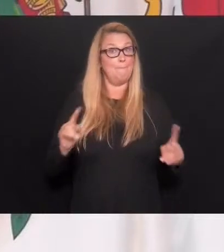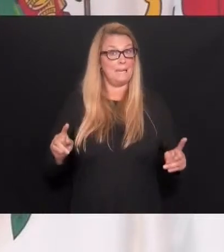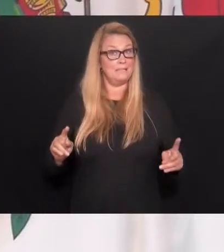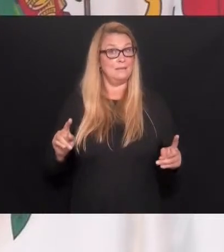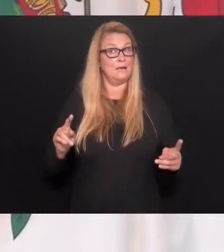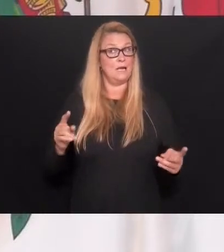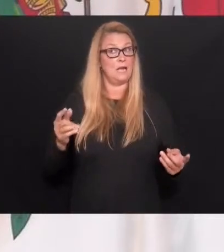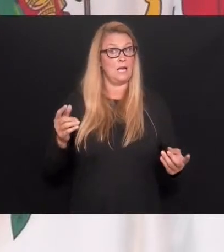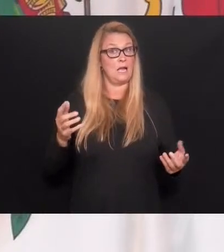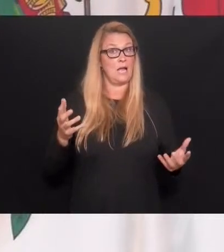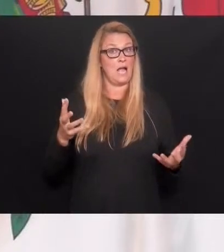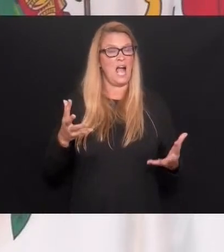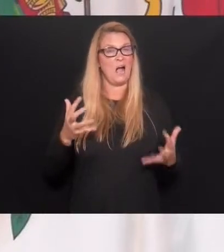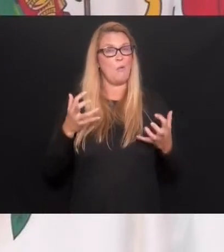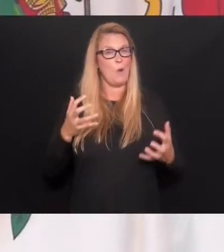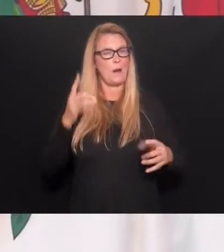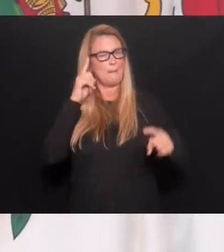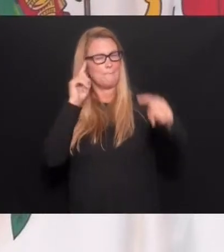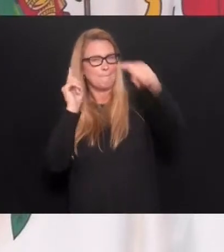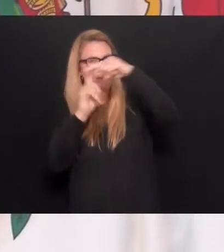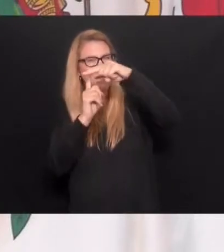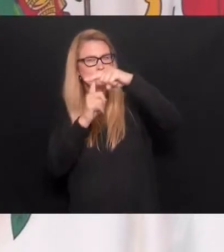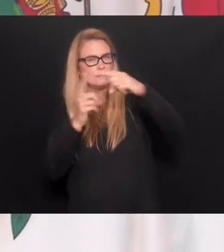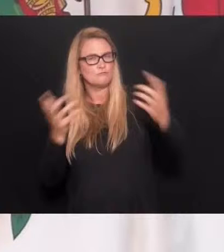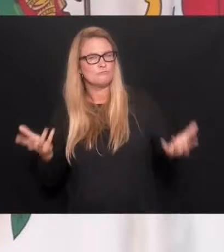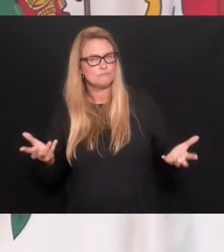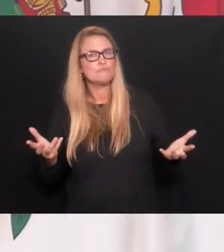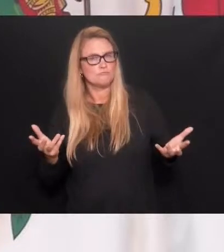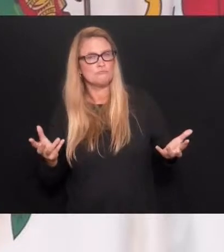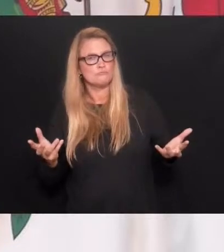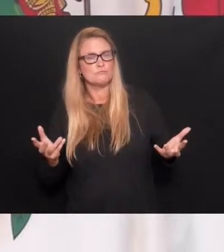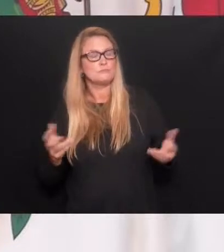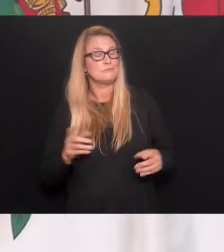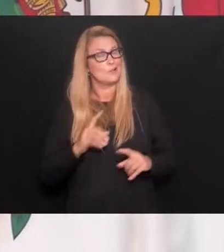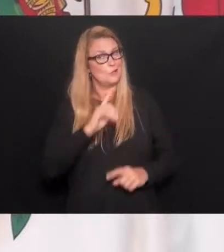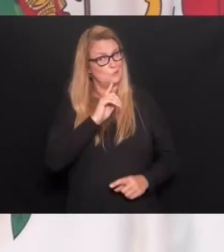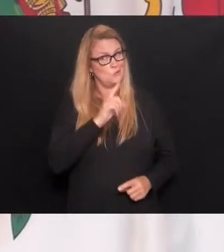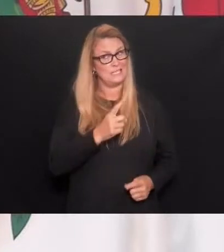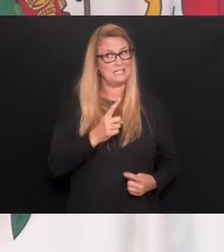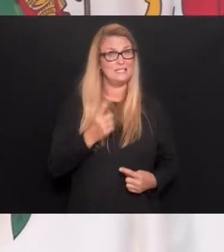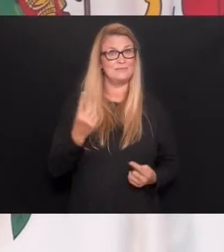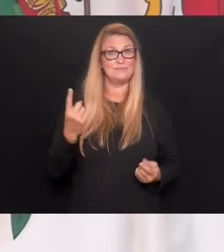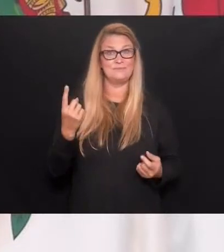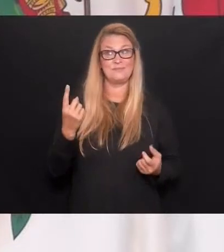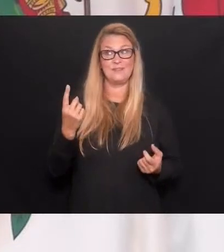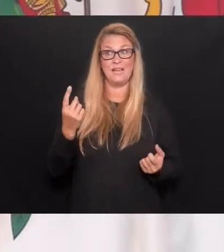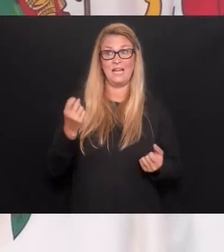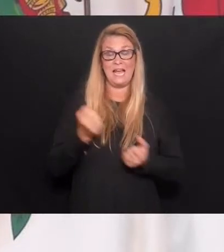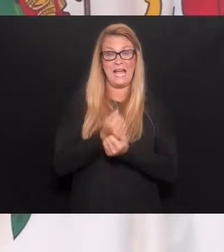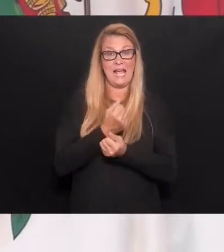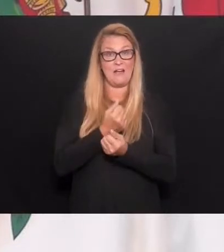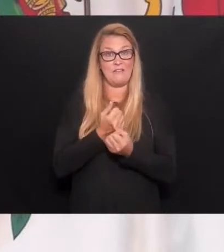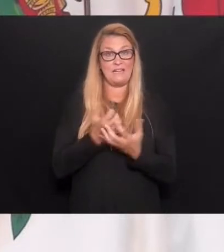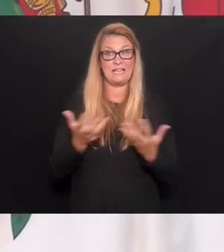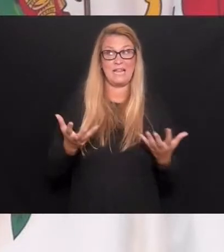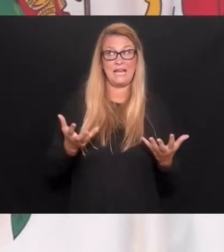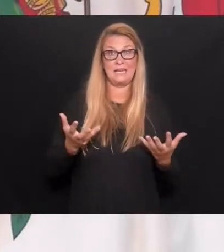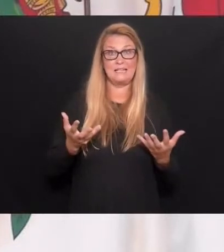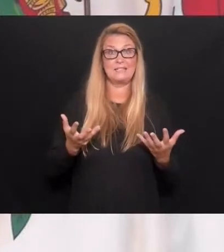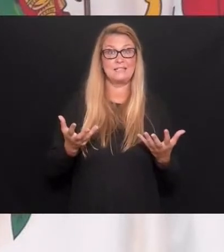I want to be optimistic, but really a lot of the stuff that's coming, out of